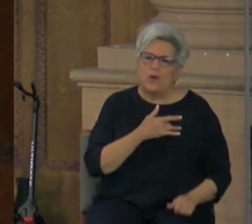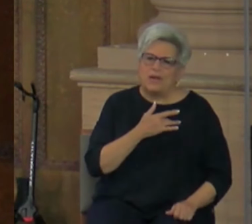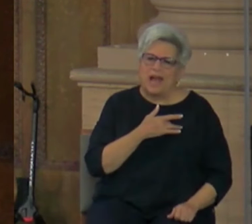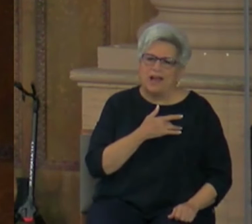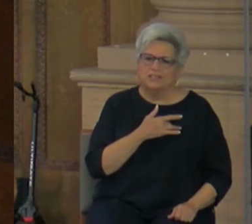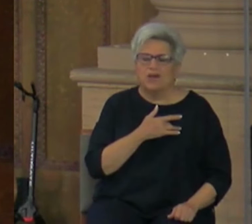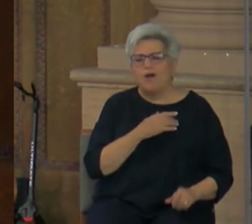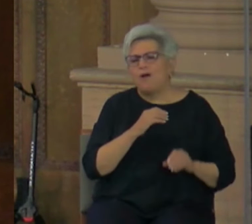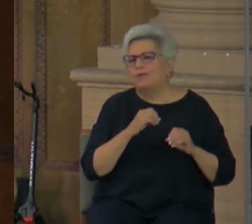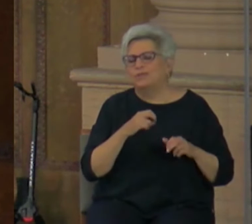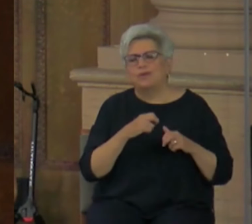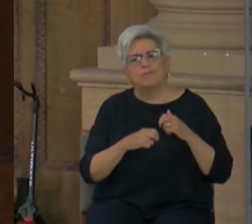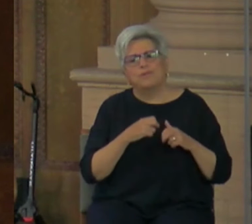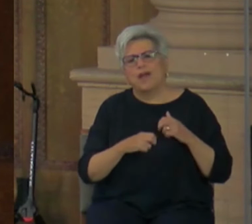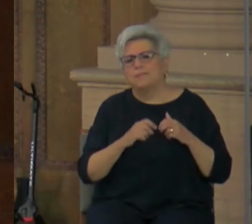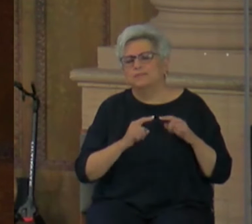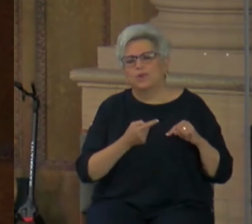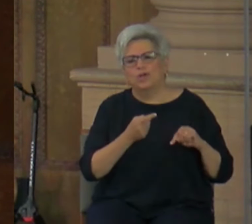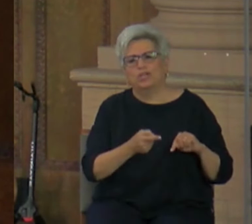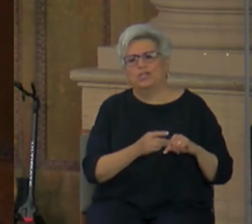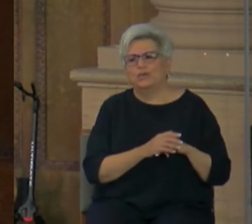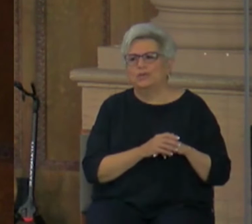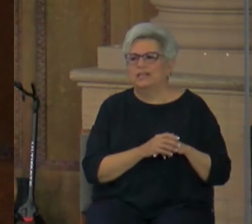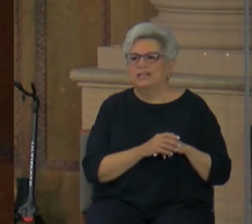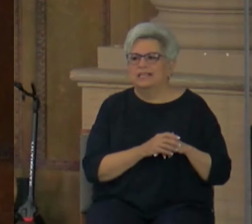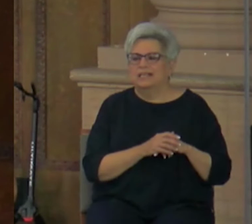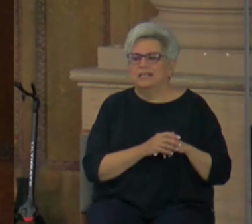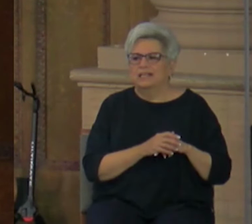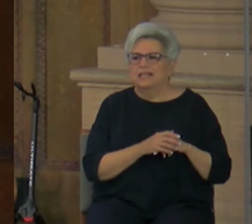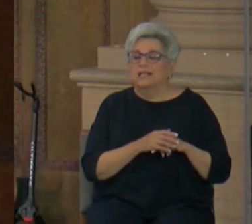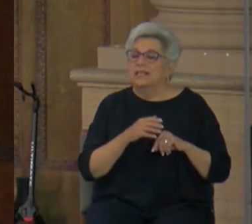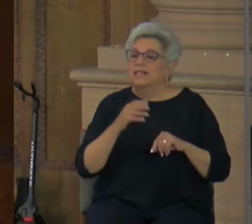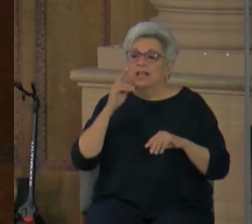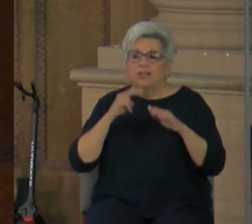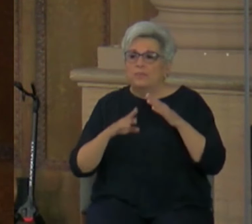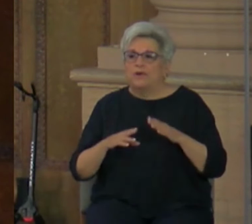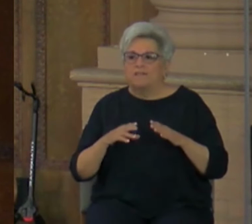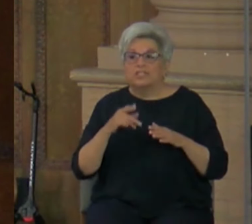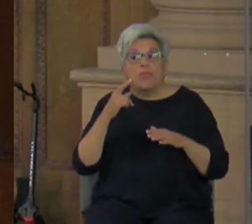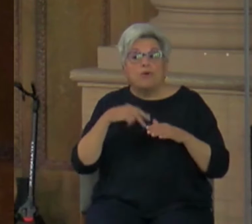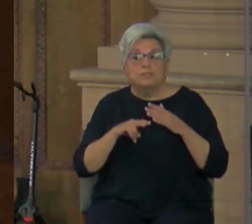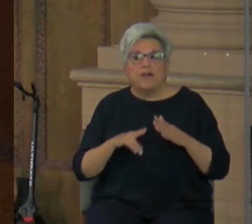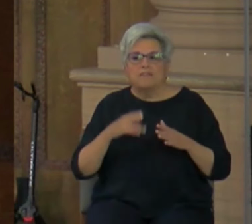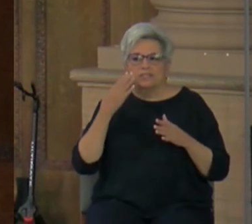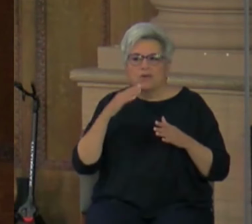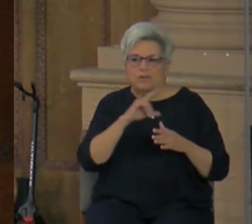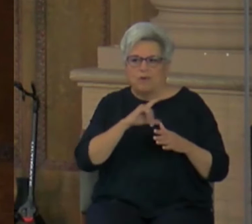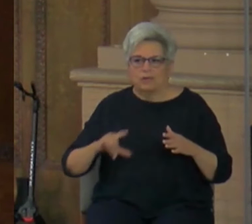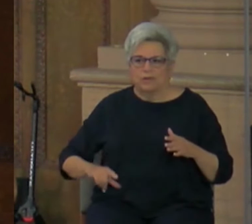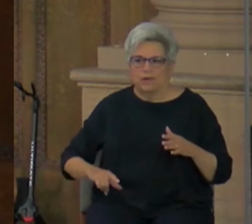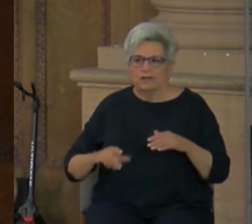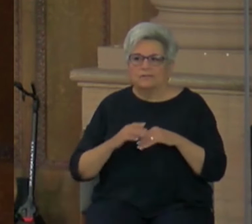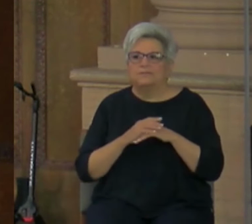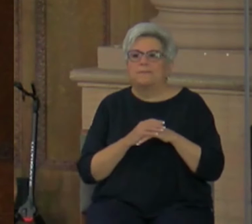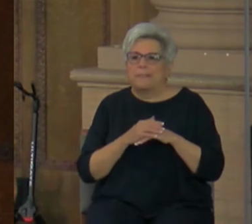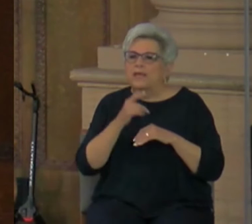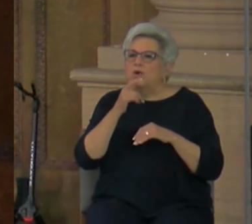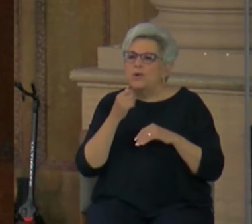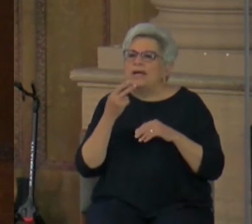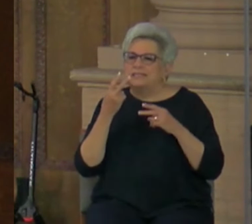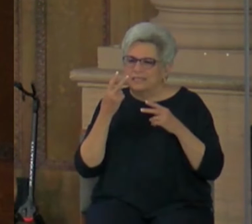no disaster shall come upon you. For who among them has stood in the counsel of the Lord to see and to hear his word? Or who has